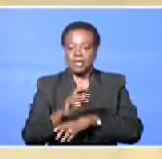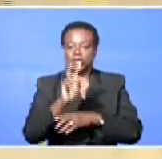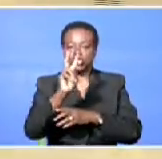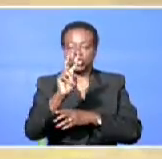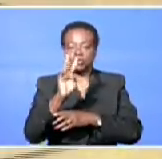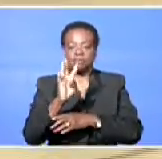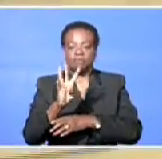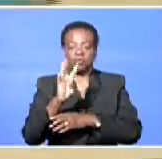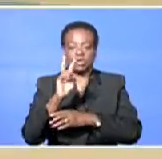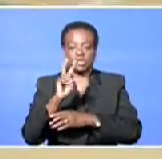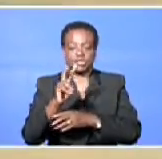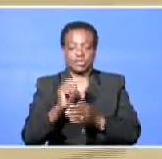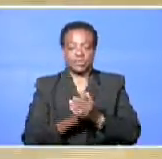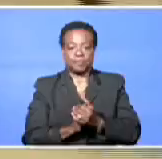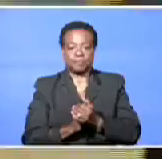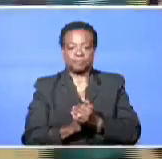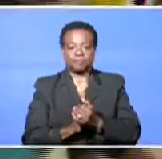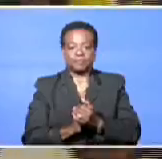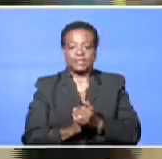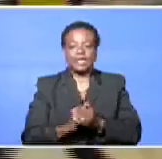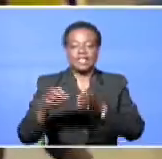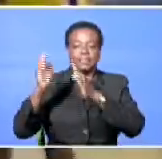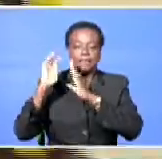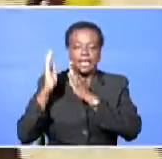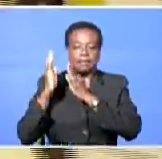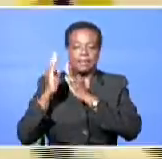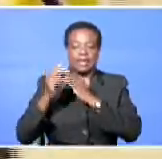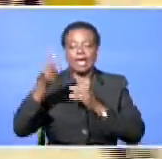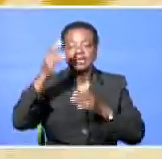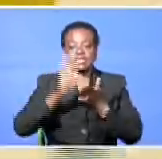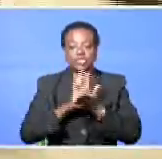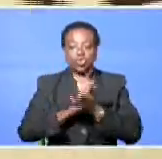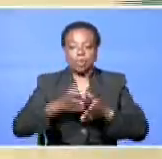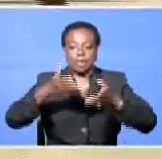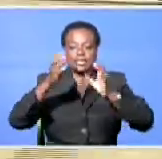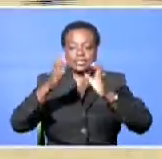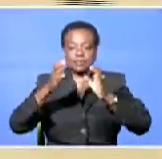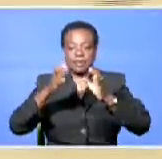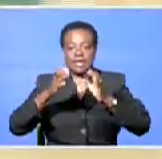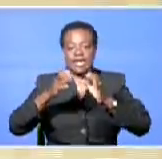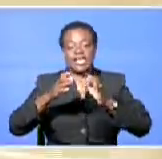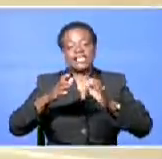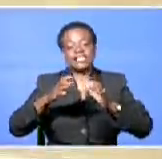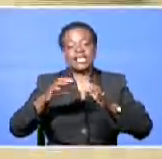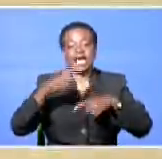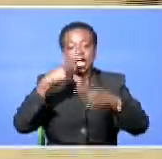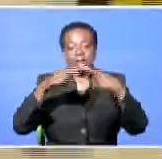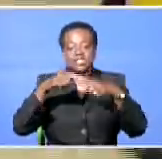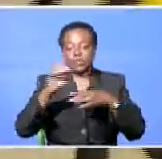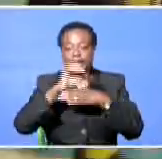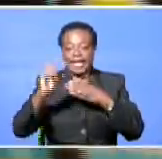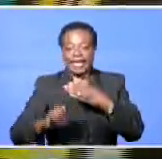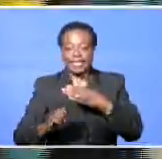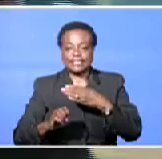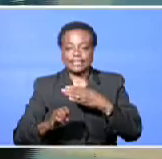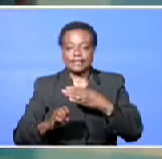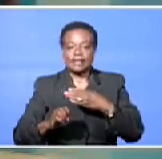of the Caribbean Kings High School basketball tournament winding down. Last night, Bahamas Elite sent the Princeville Falcons